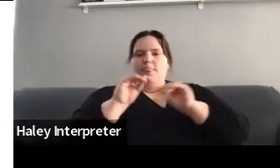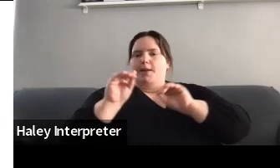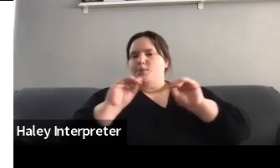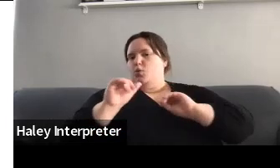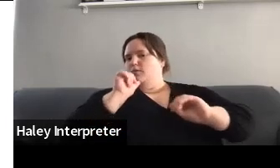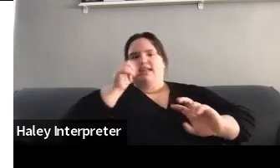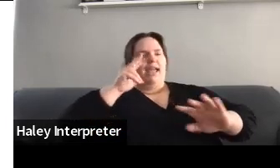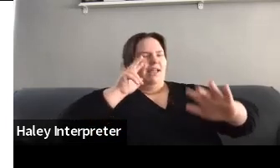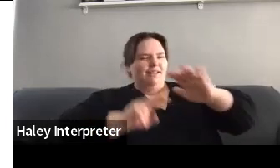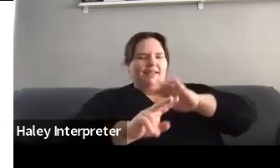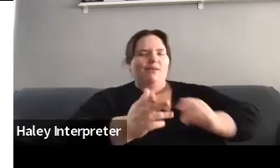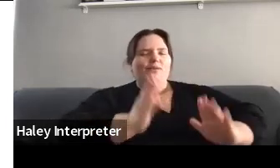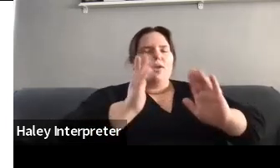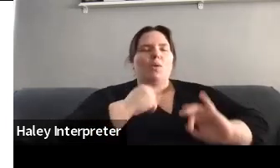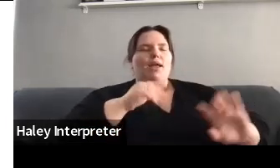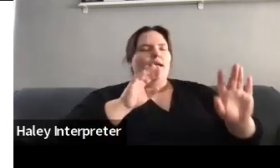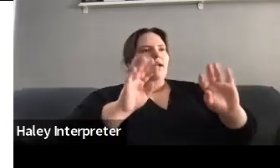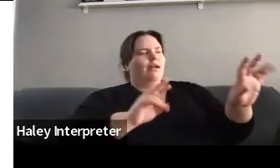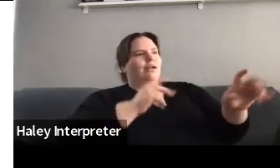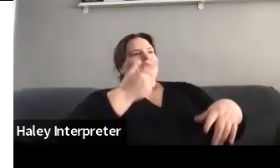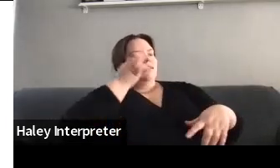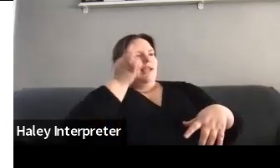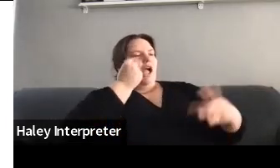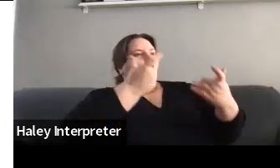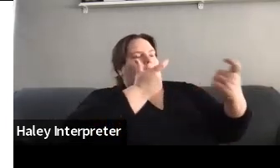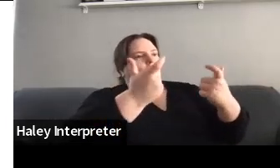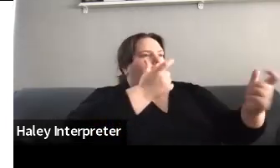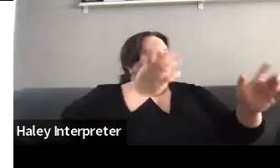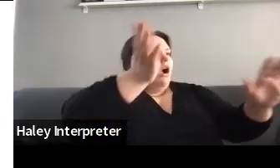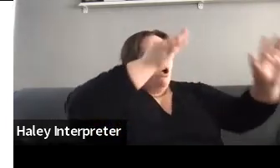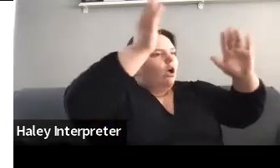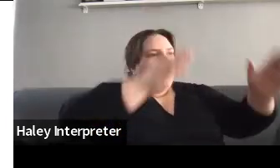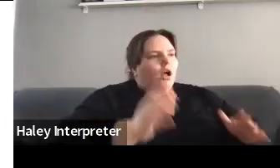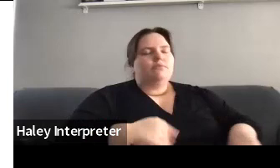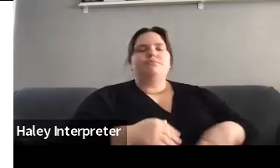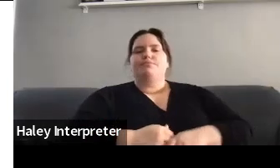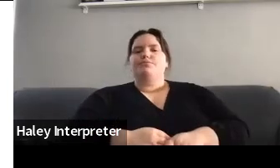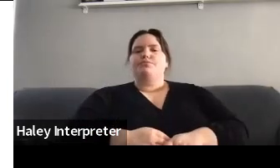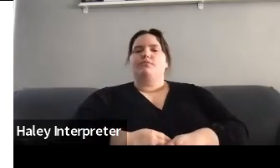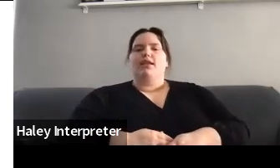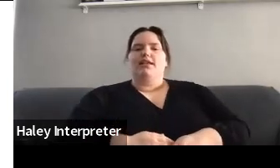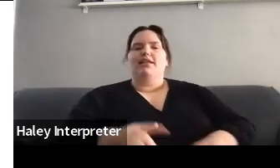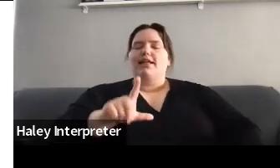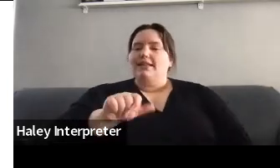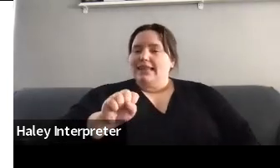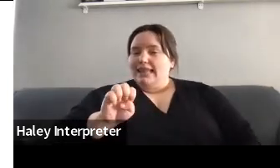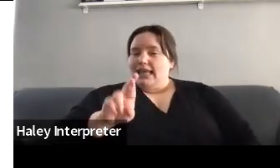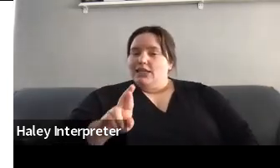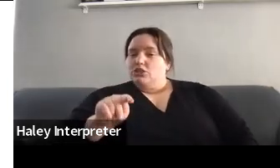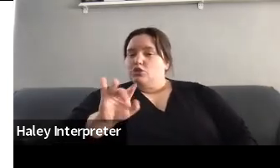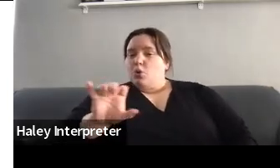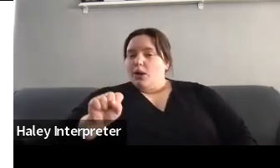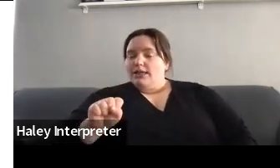ways, and you don't need to move the cat dancer at all. There's laser toys, which are